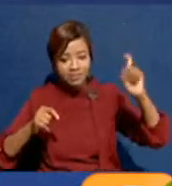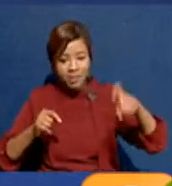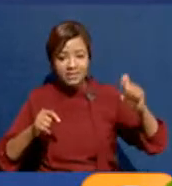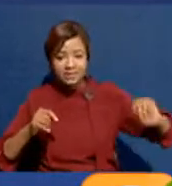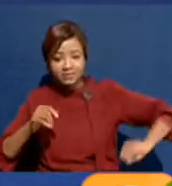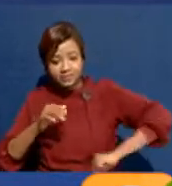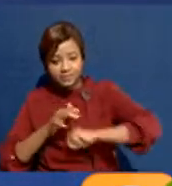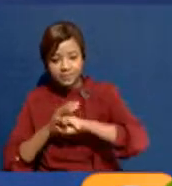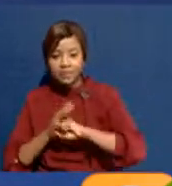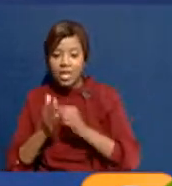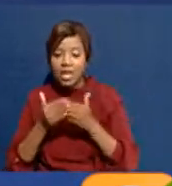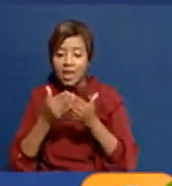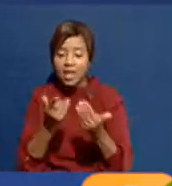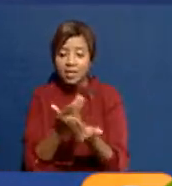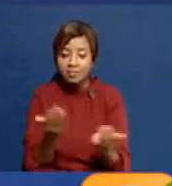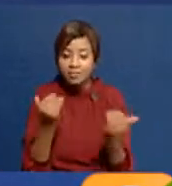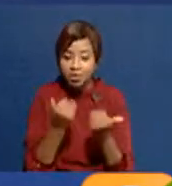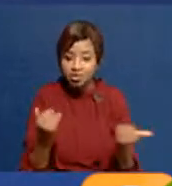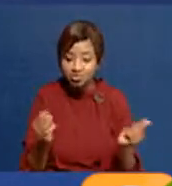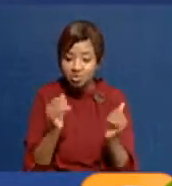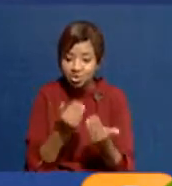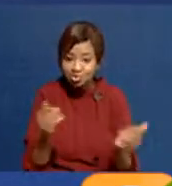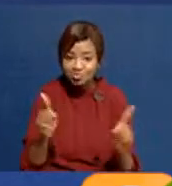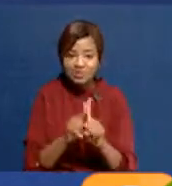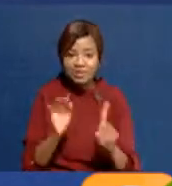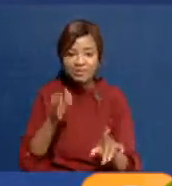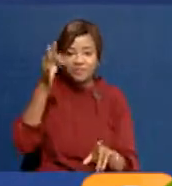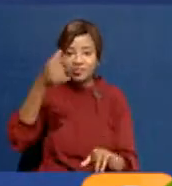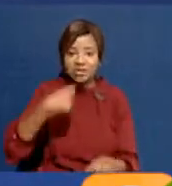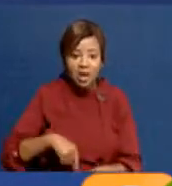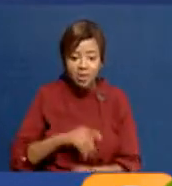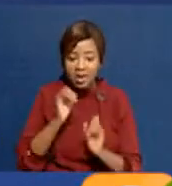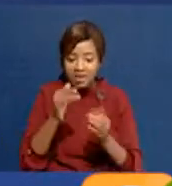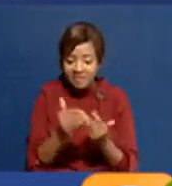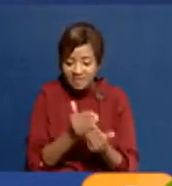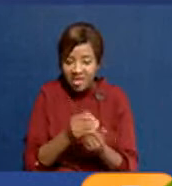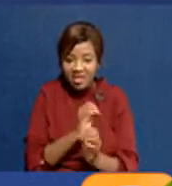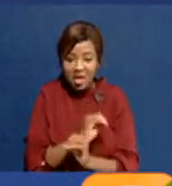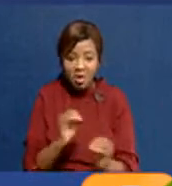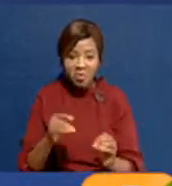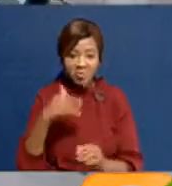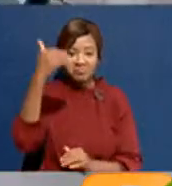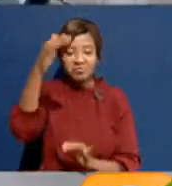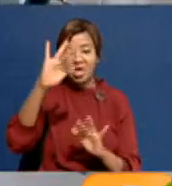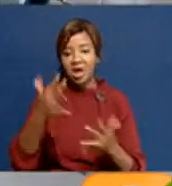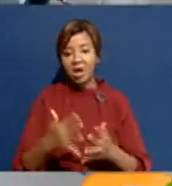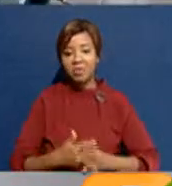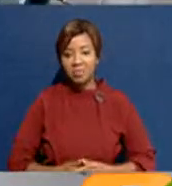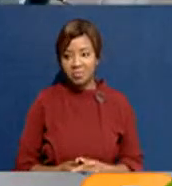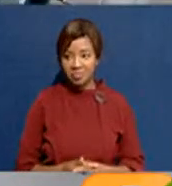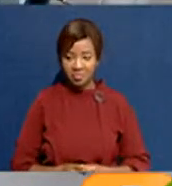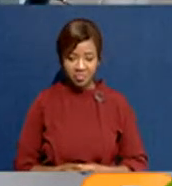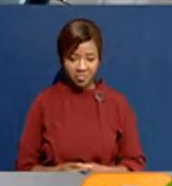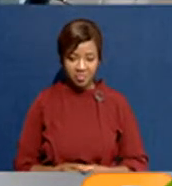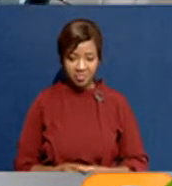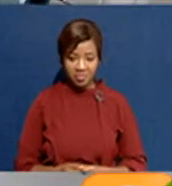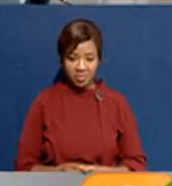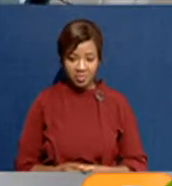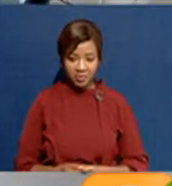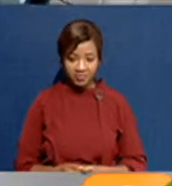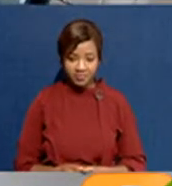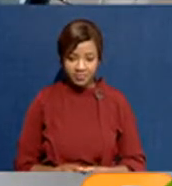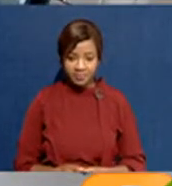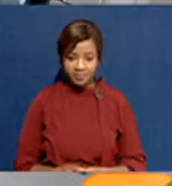because this is our future. If we don't take care of our future now, then the future will really judge us harshly. You know, First Lady talked about something critical, which